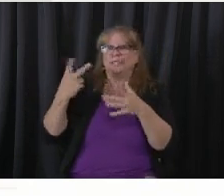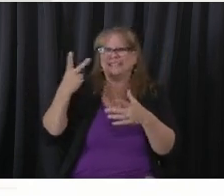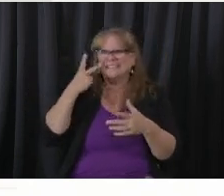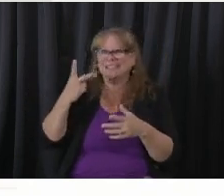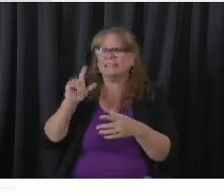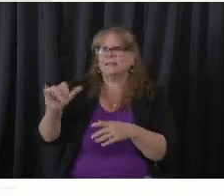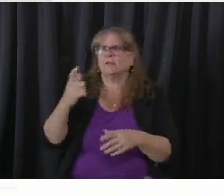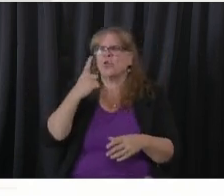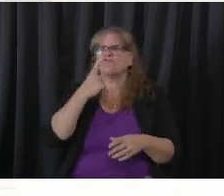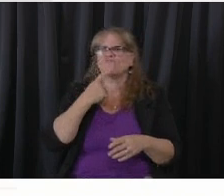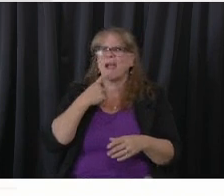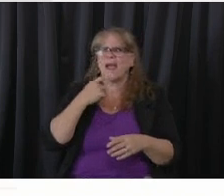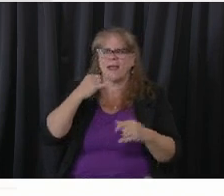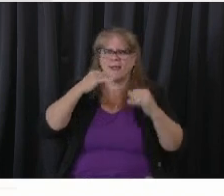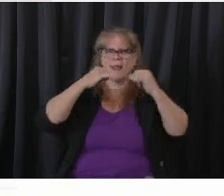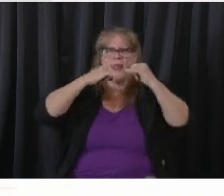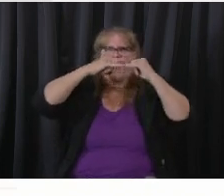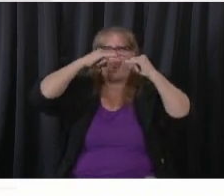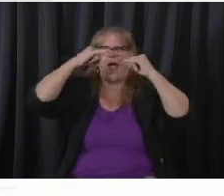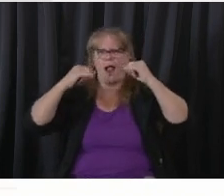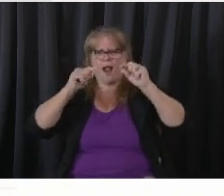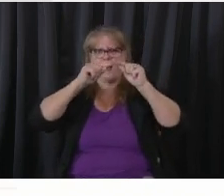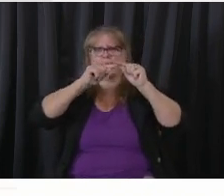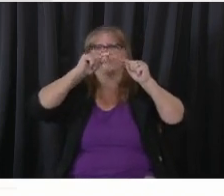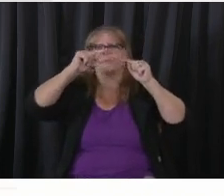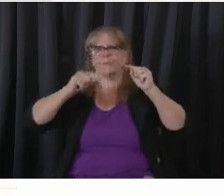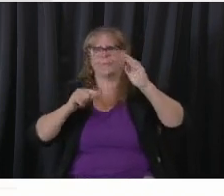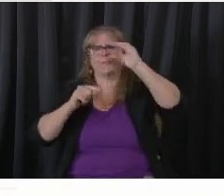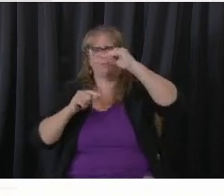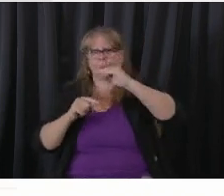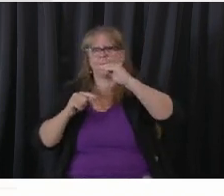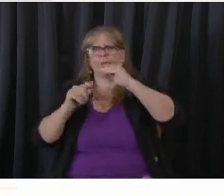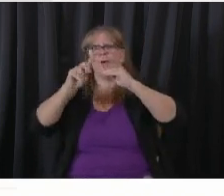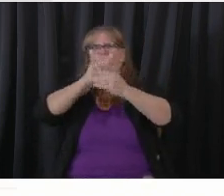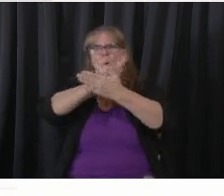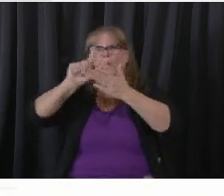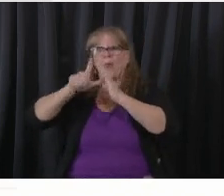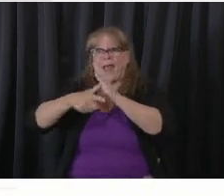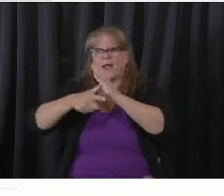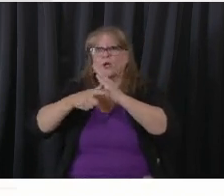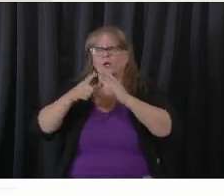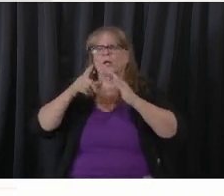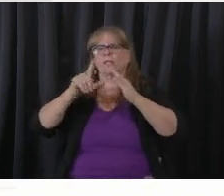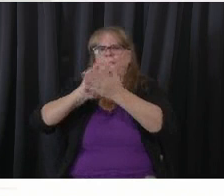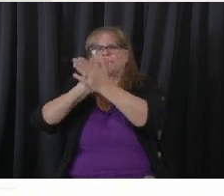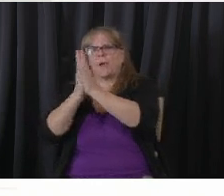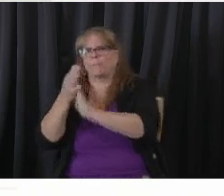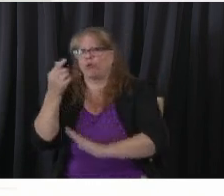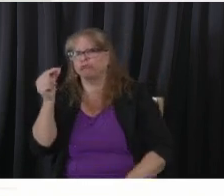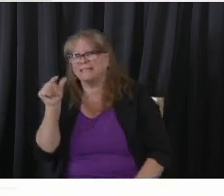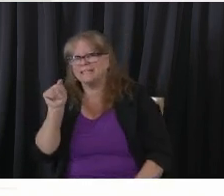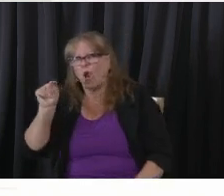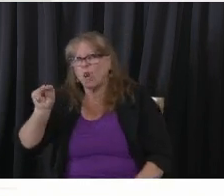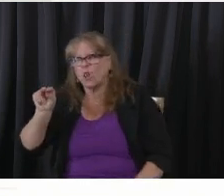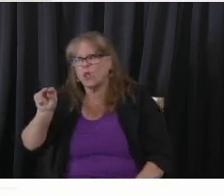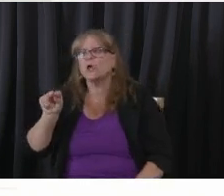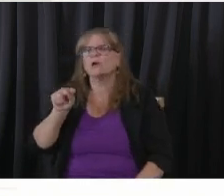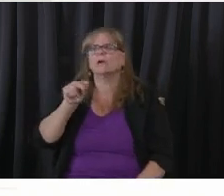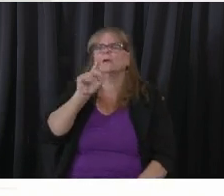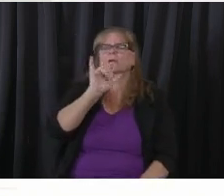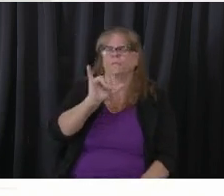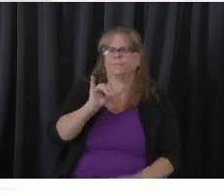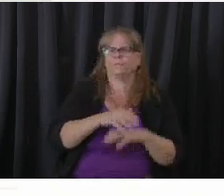we were trending along that green line. And now we're seeing increased hospitalizations above and beyond what we estimated with that